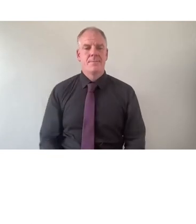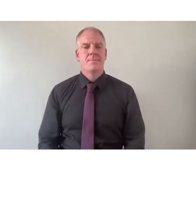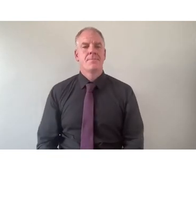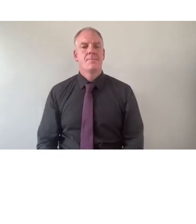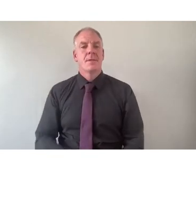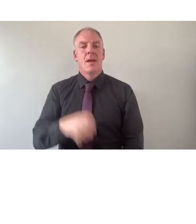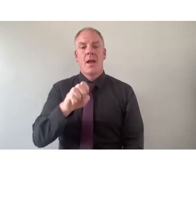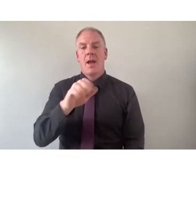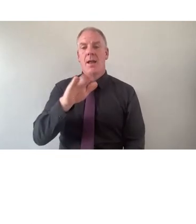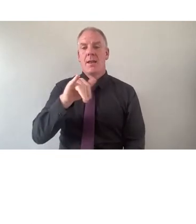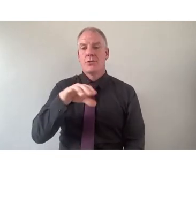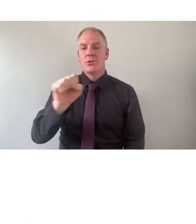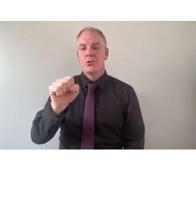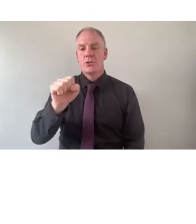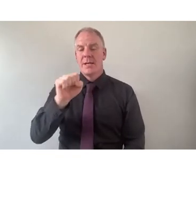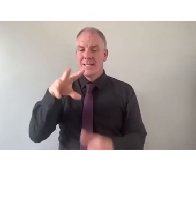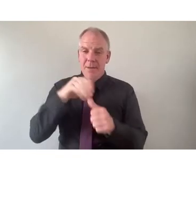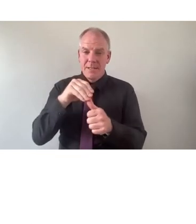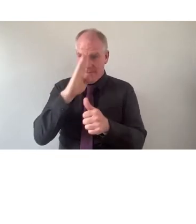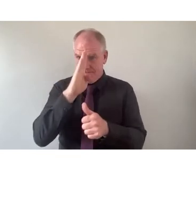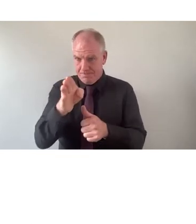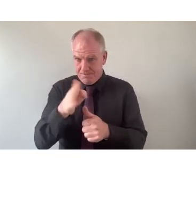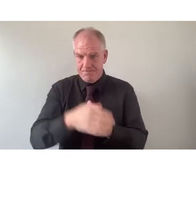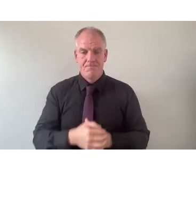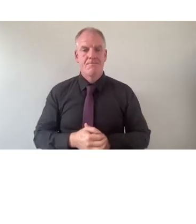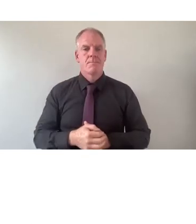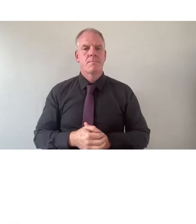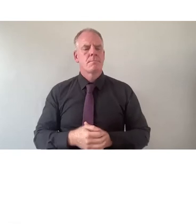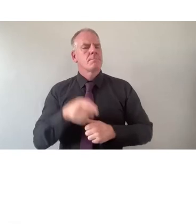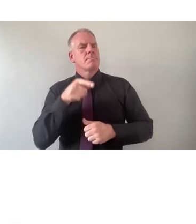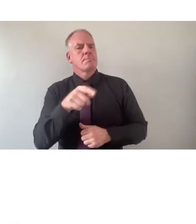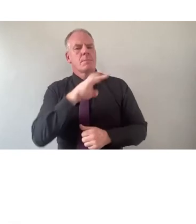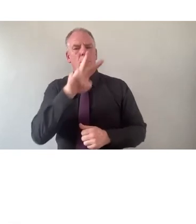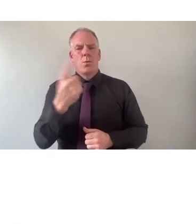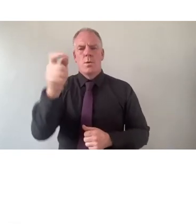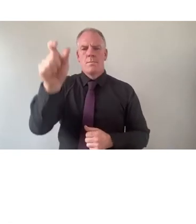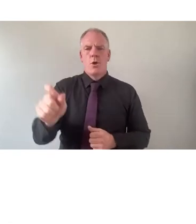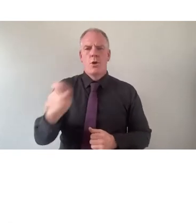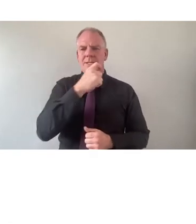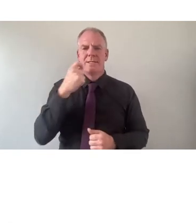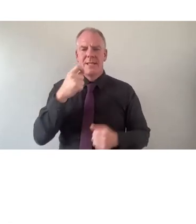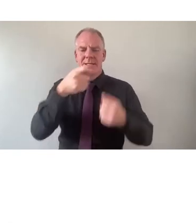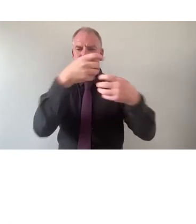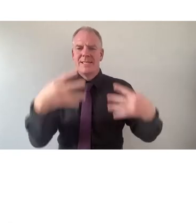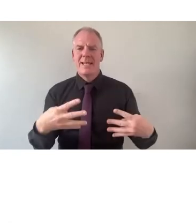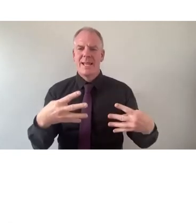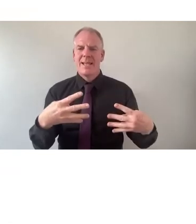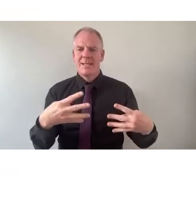Eilish, a more specific question for you. One person said that the data for people